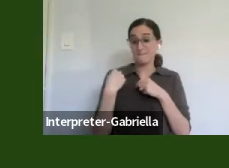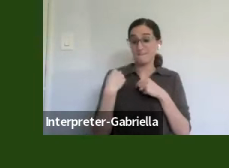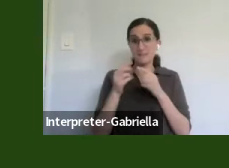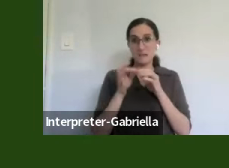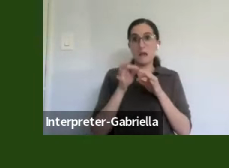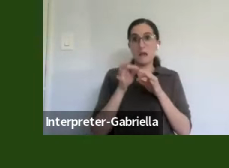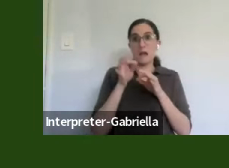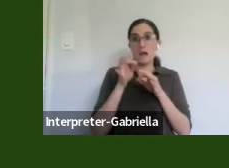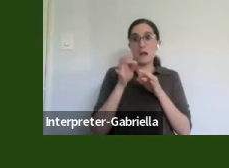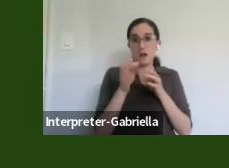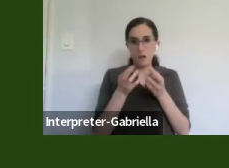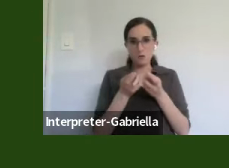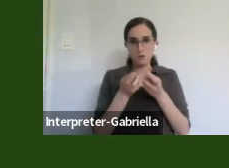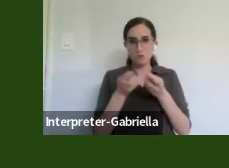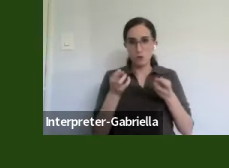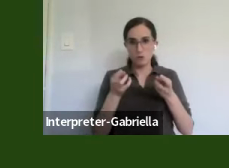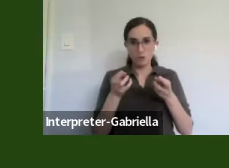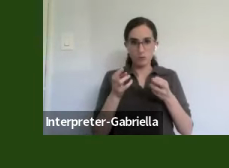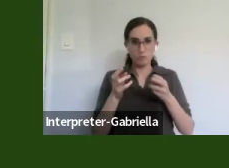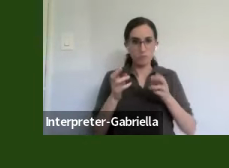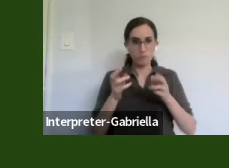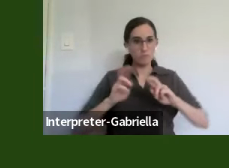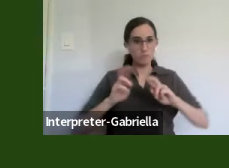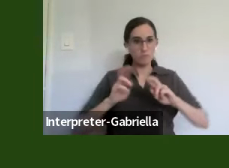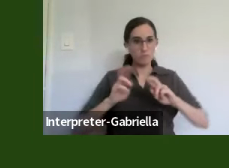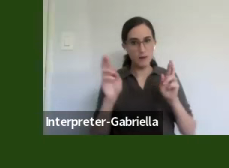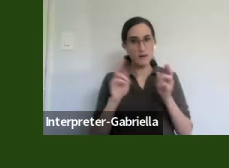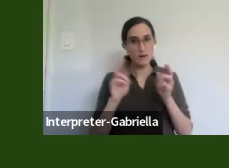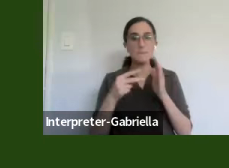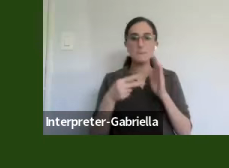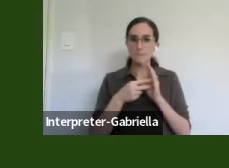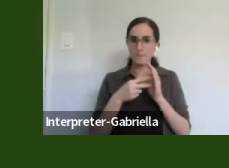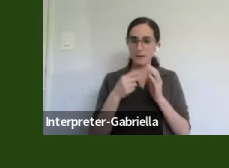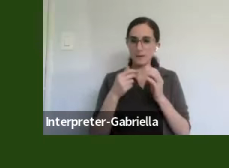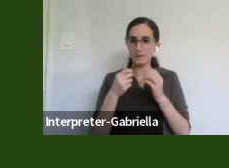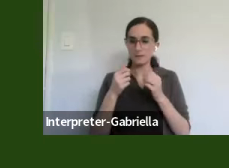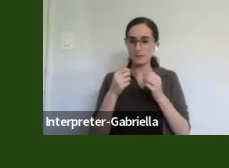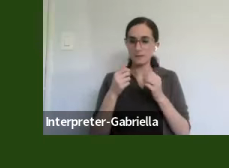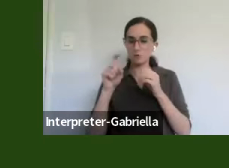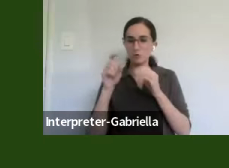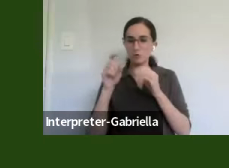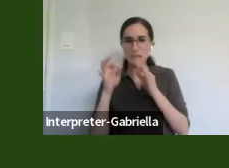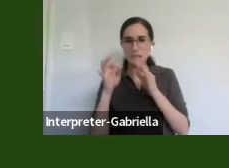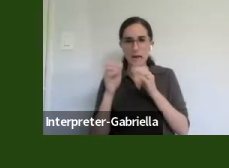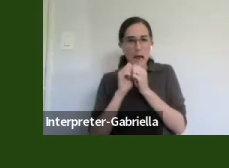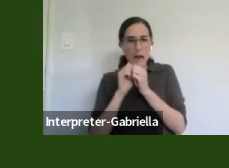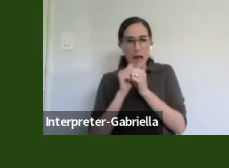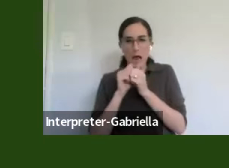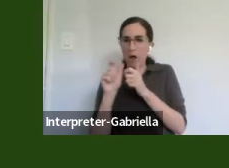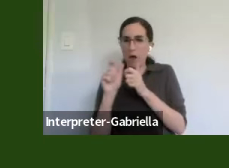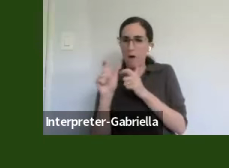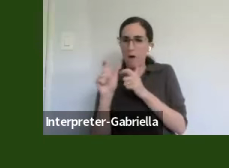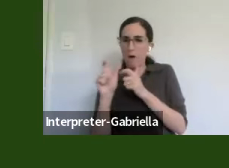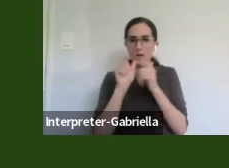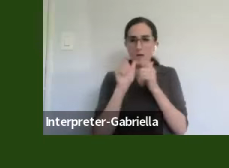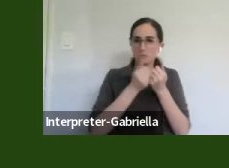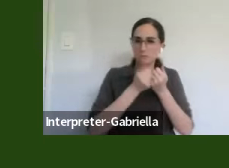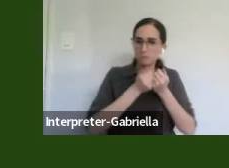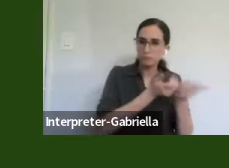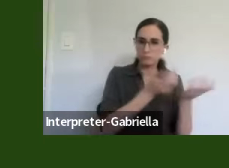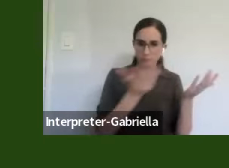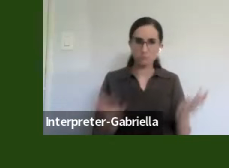community as quickly as possible. So that's one of the other considerations. Entonces, lo otro que queremos enfocarnos, o en